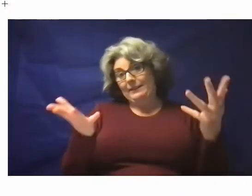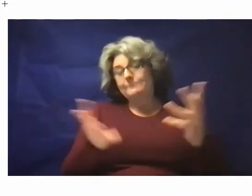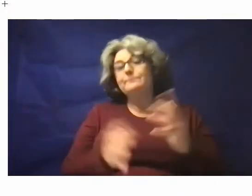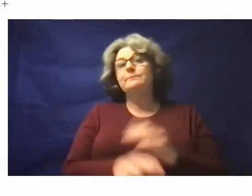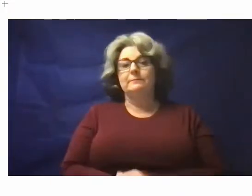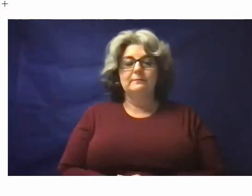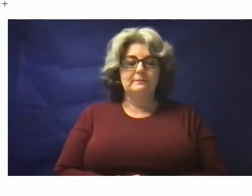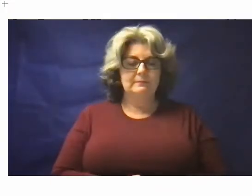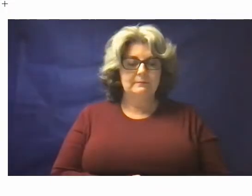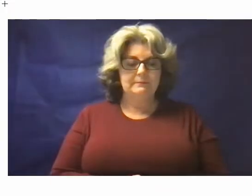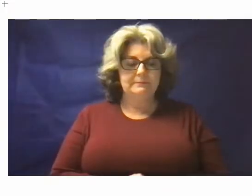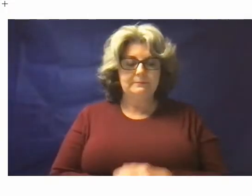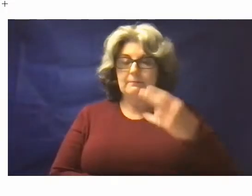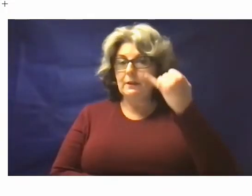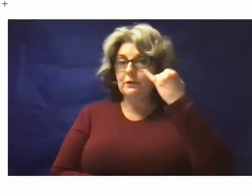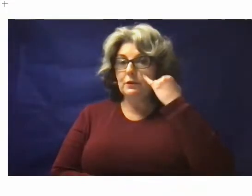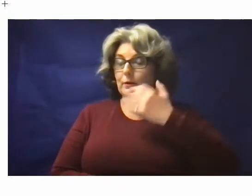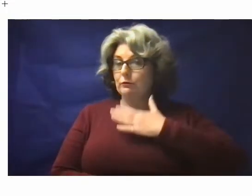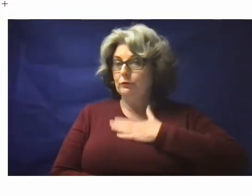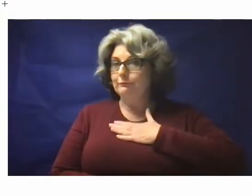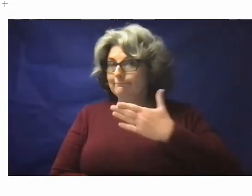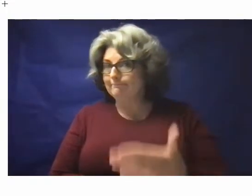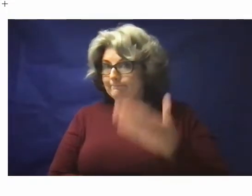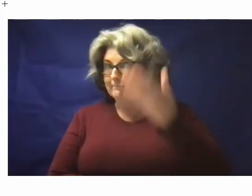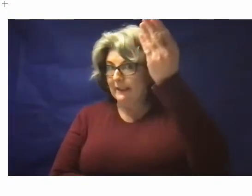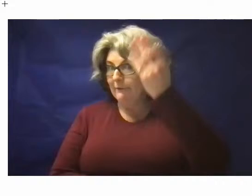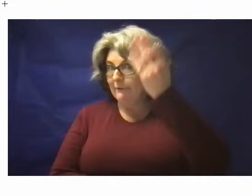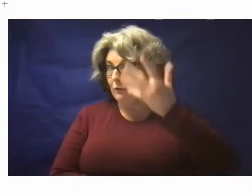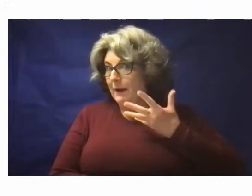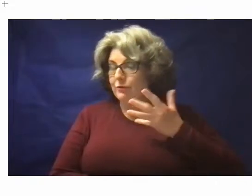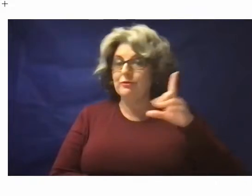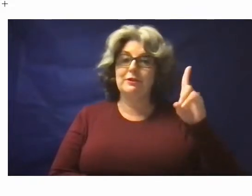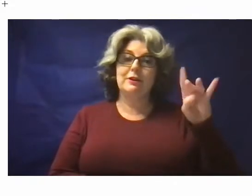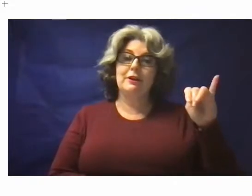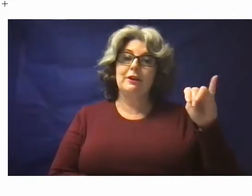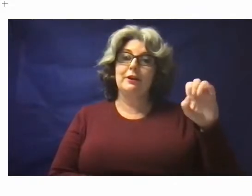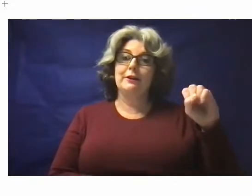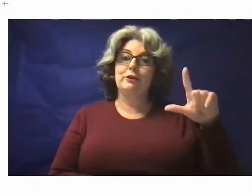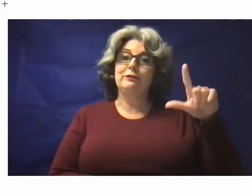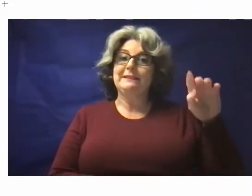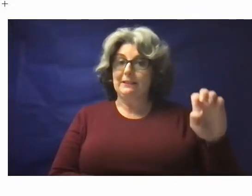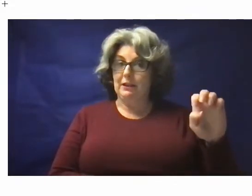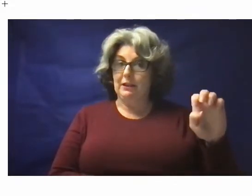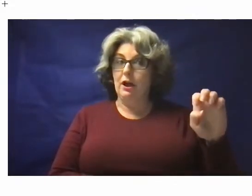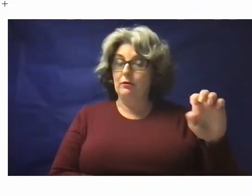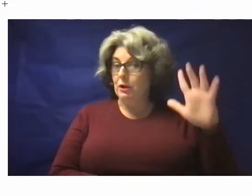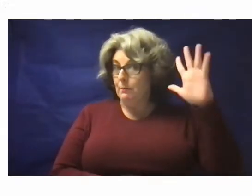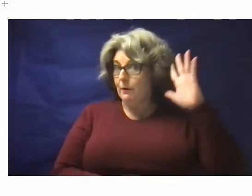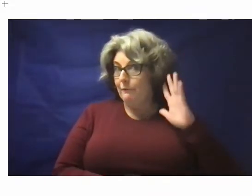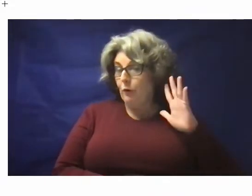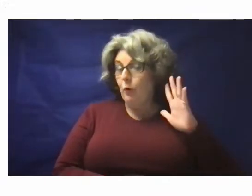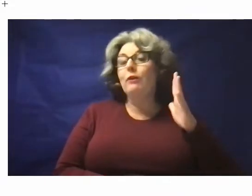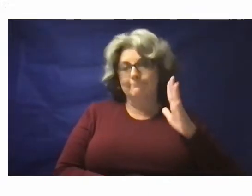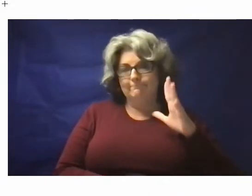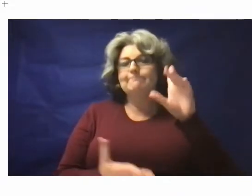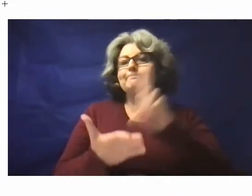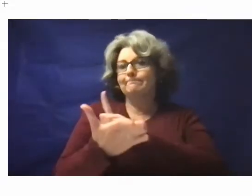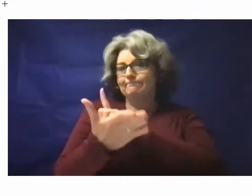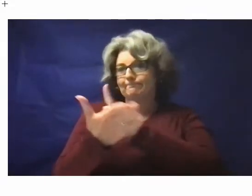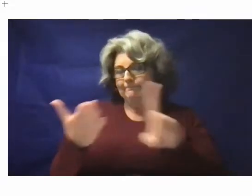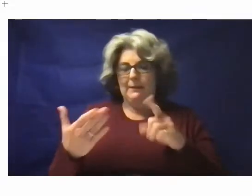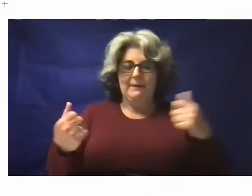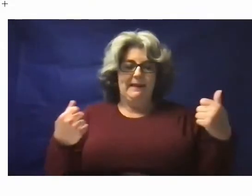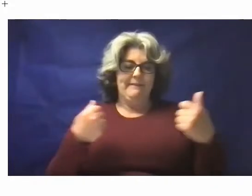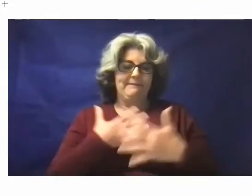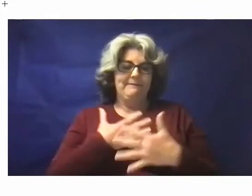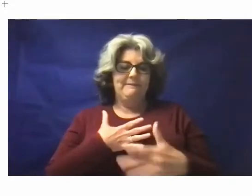historically, when you disclose that sort of information about yourself, you have been in the past met with discrimination. So that fear and